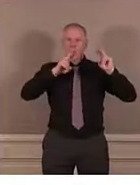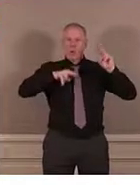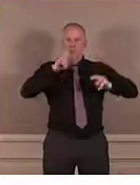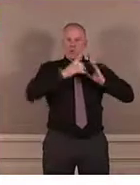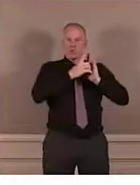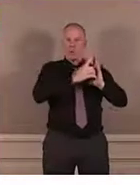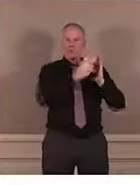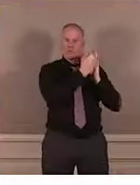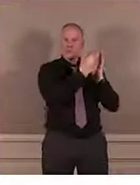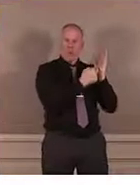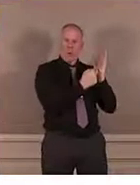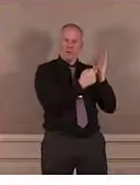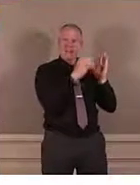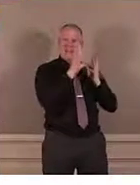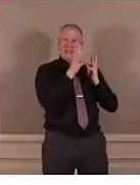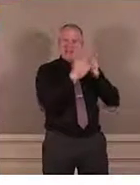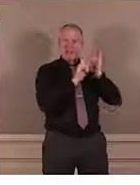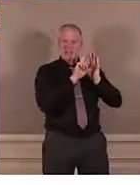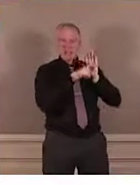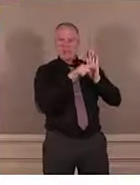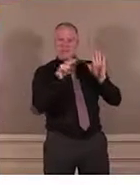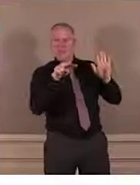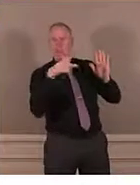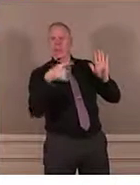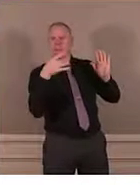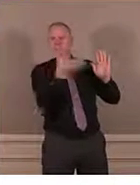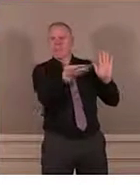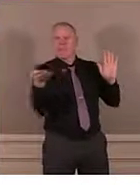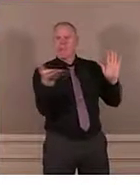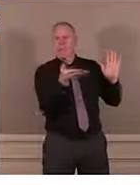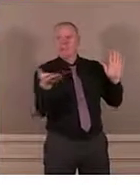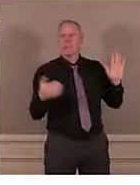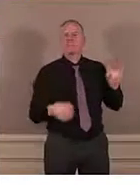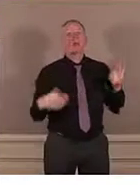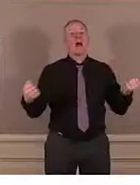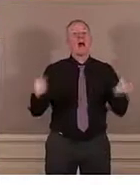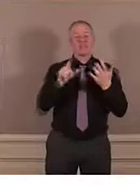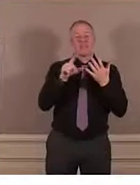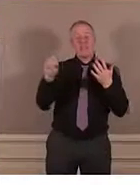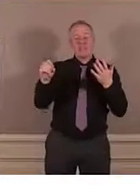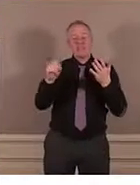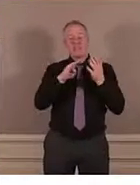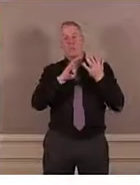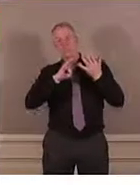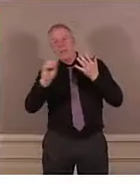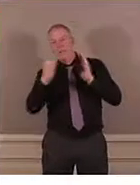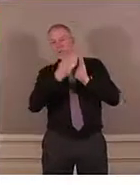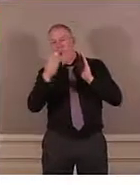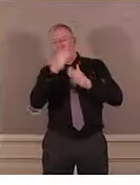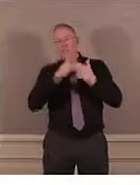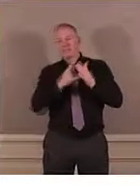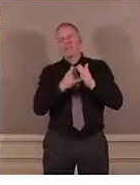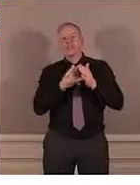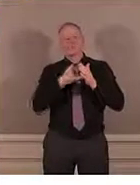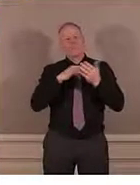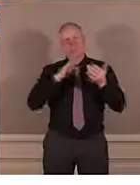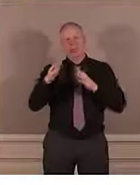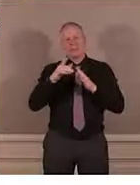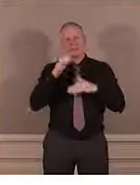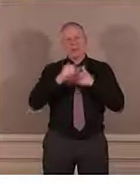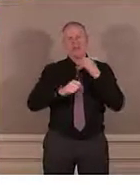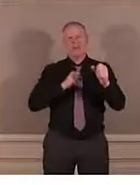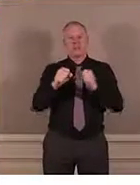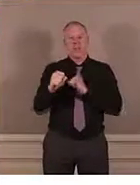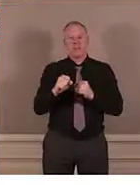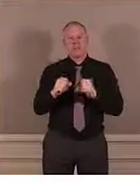Directions. So we think there's between 70 and 90 organisations providing day services in between about 800 and 1,000 locations,